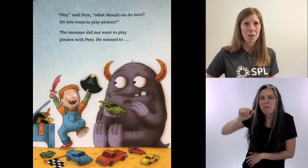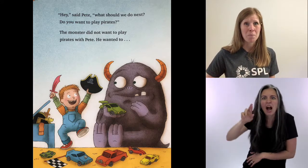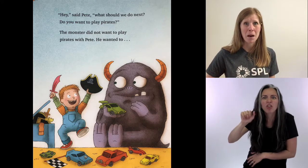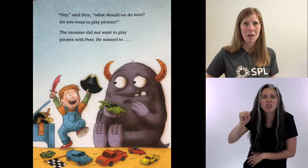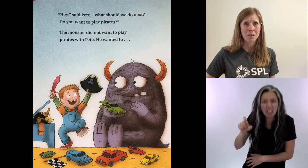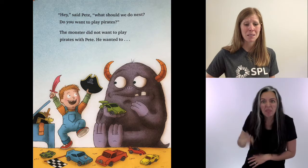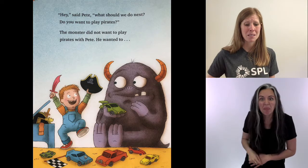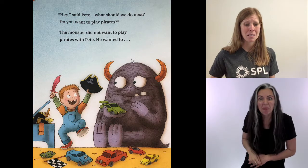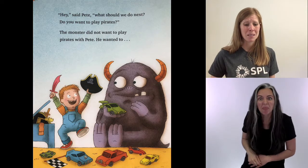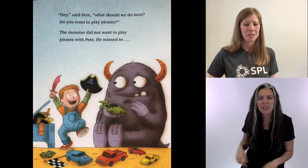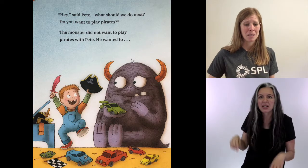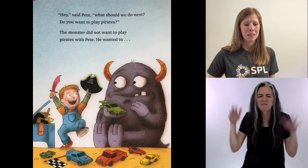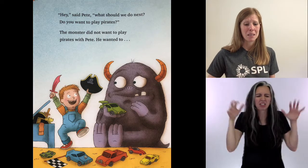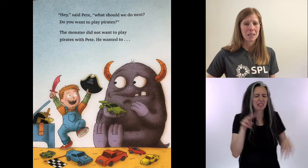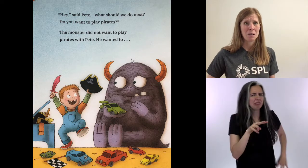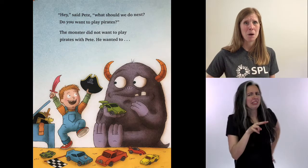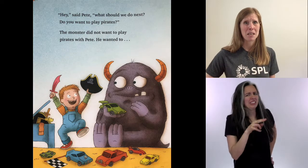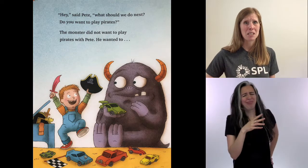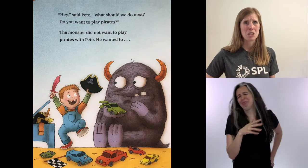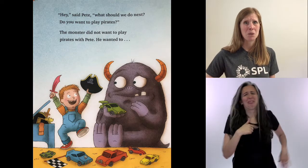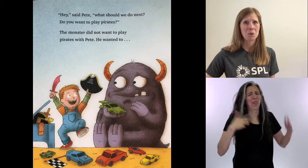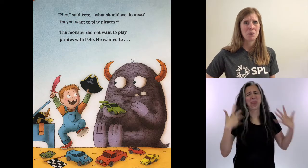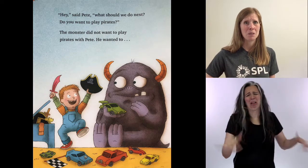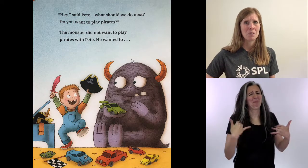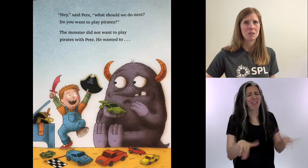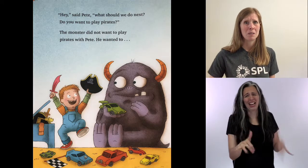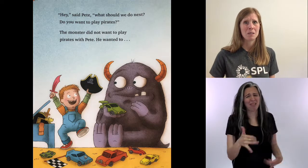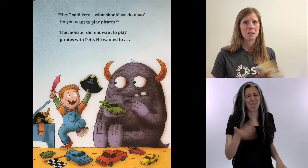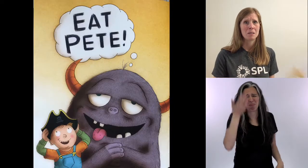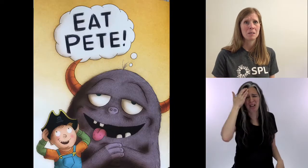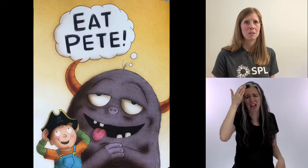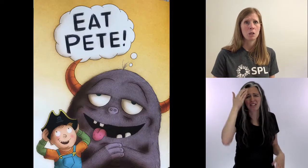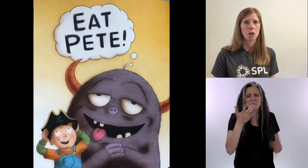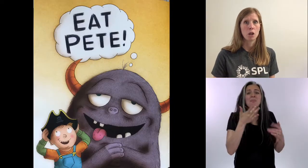want to play pirates. He wanted to